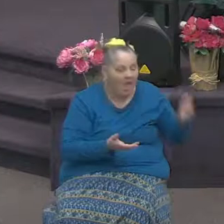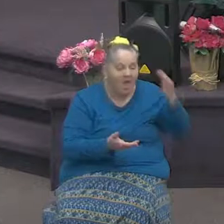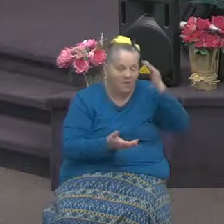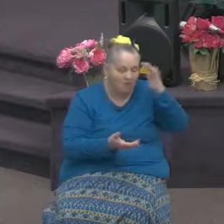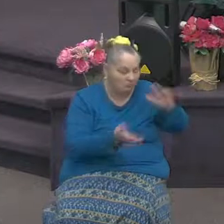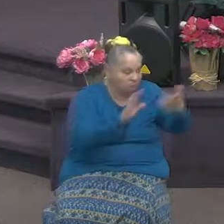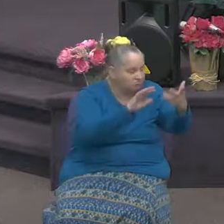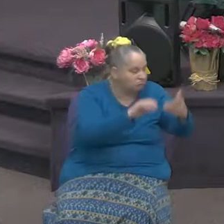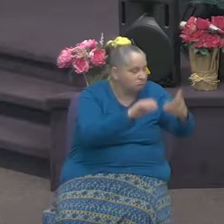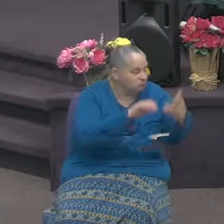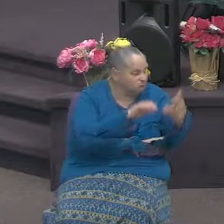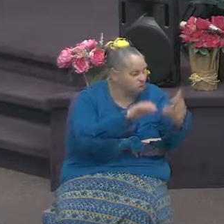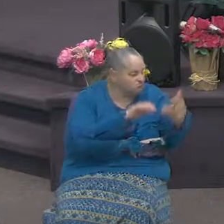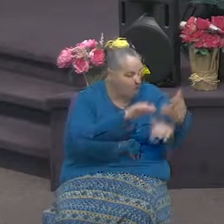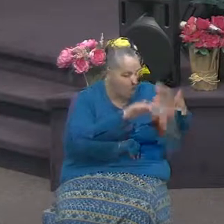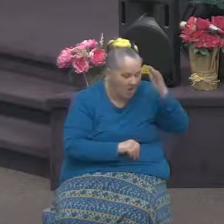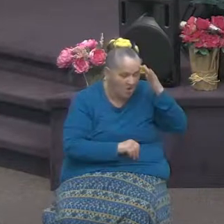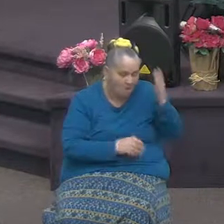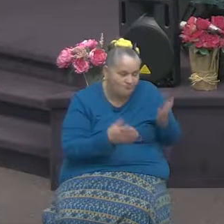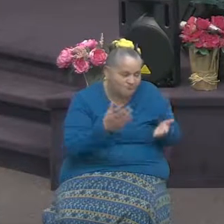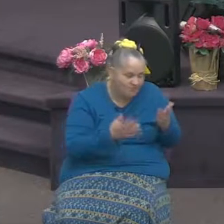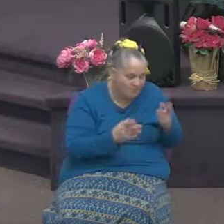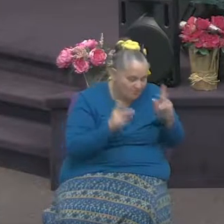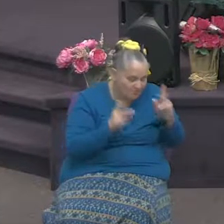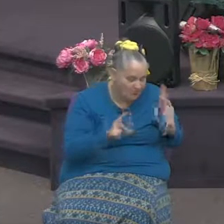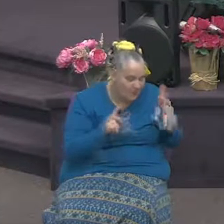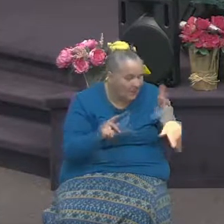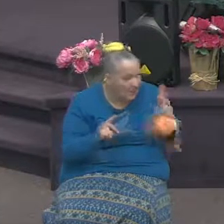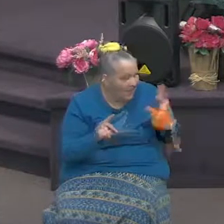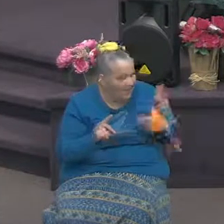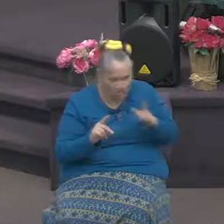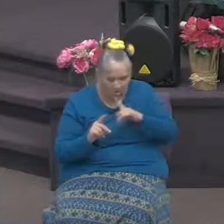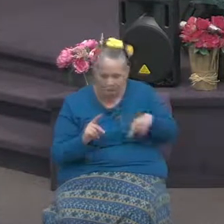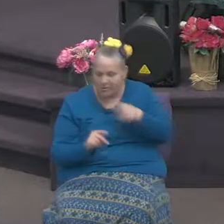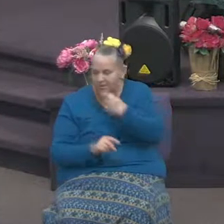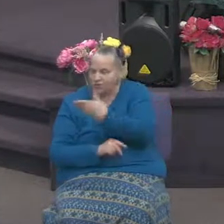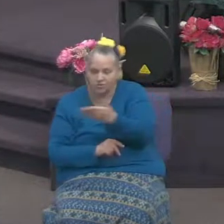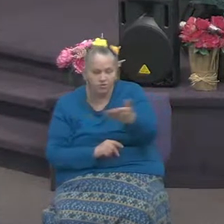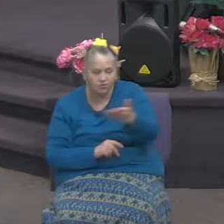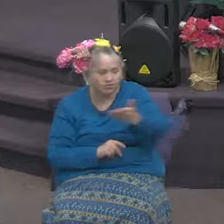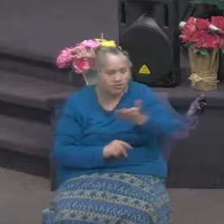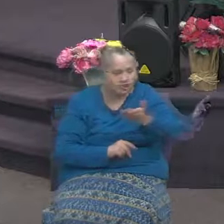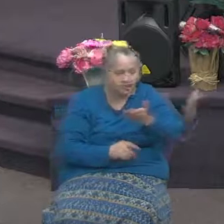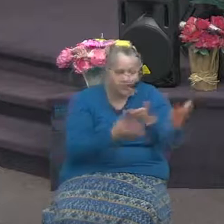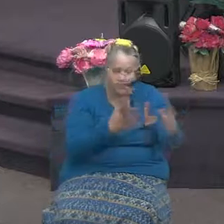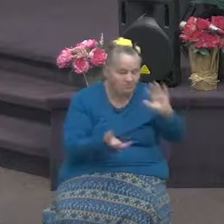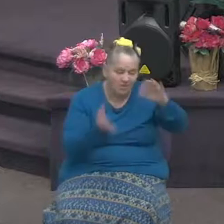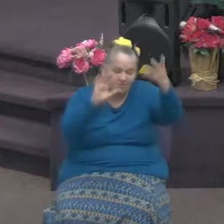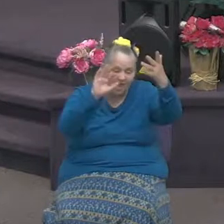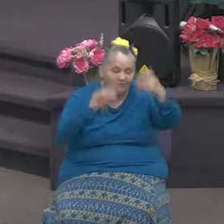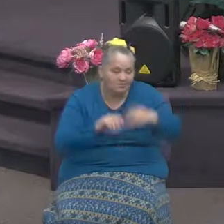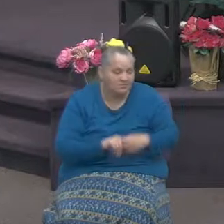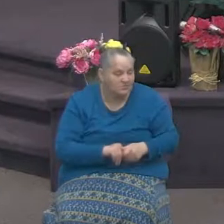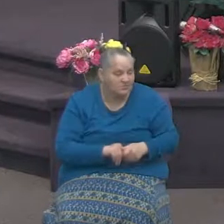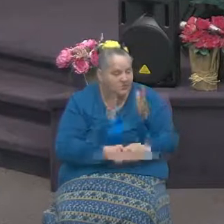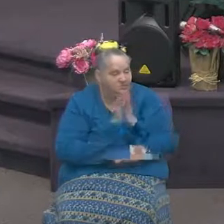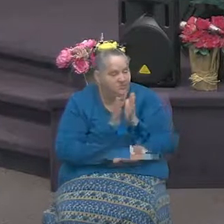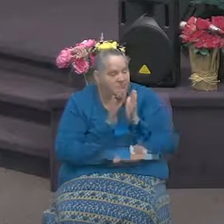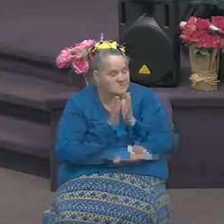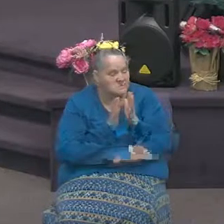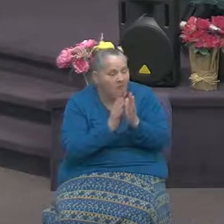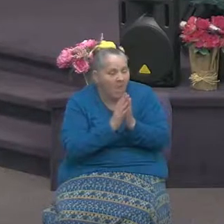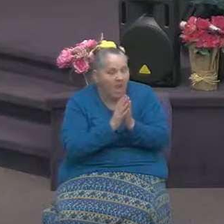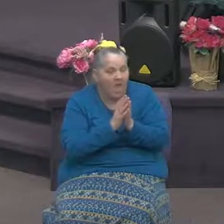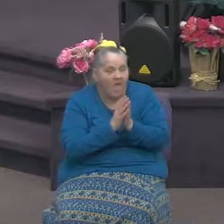know you messed up. I know maybe in your personal lives, the Lord's saying to you today, maybe you messed up. Maybe you had aspirations